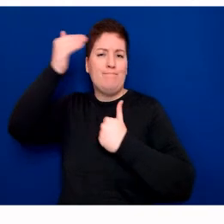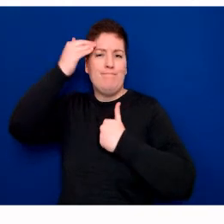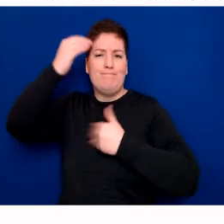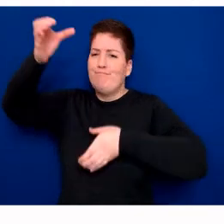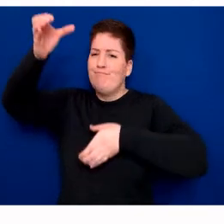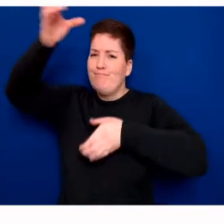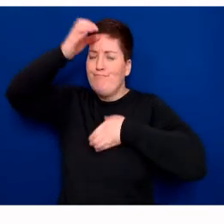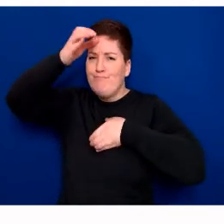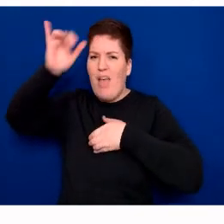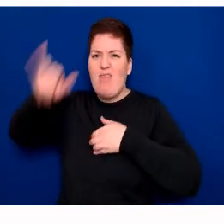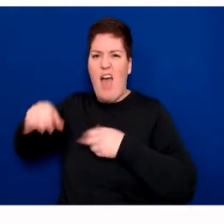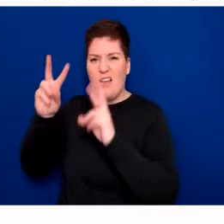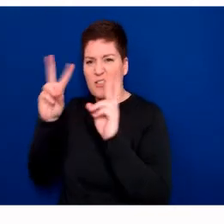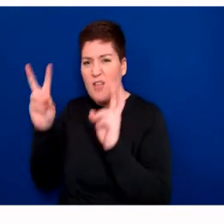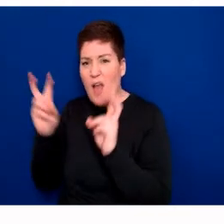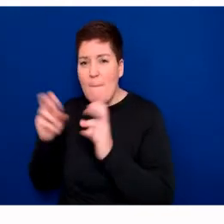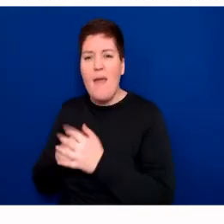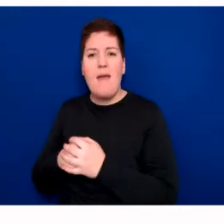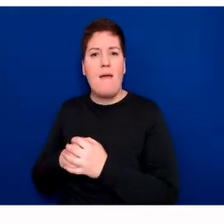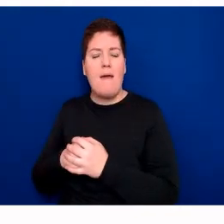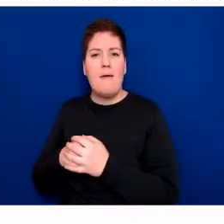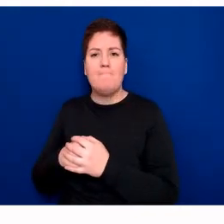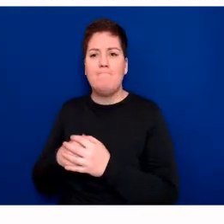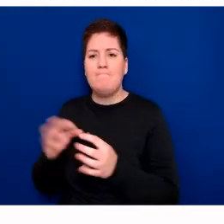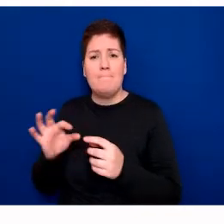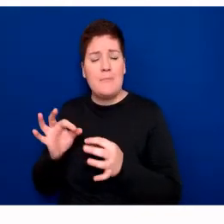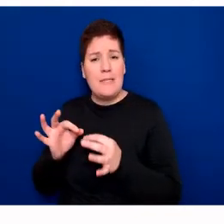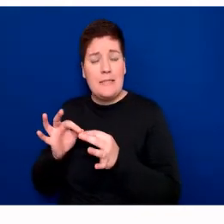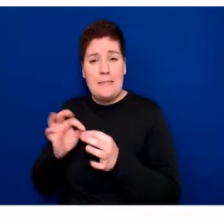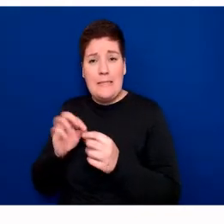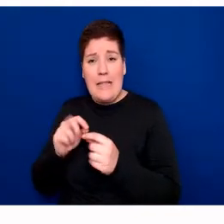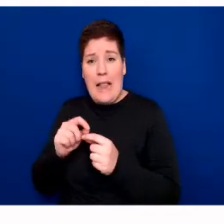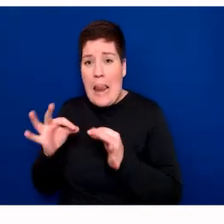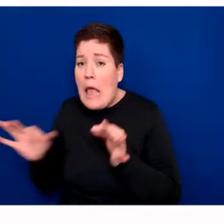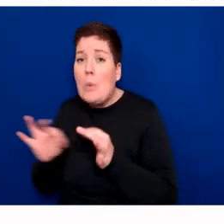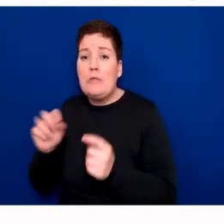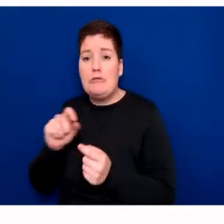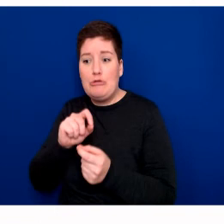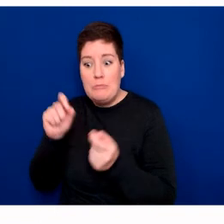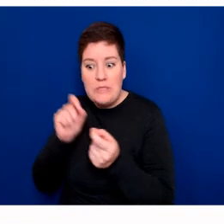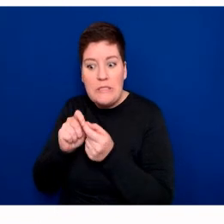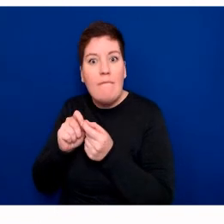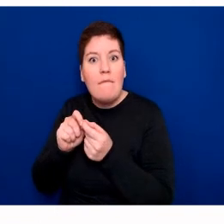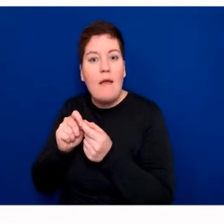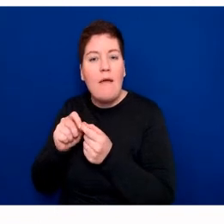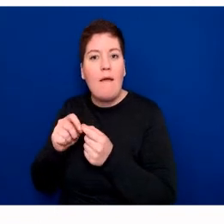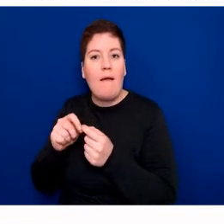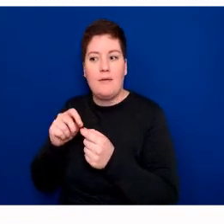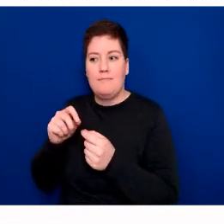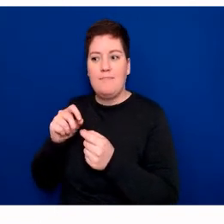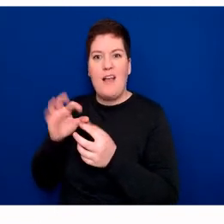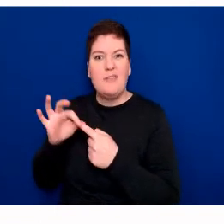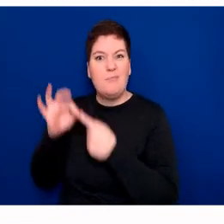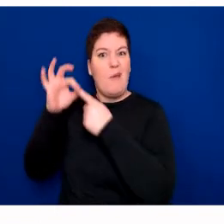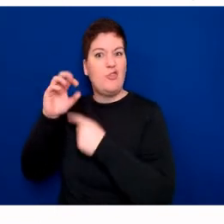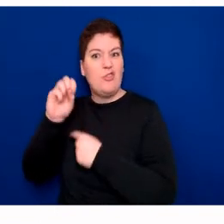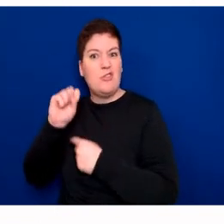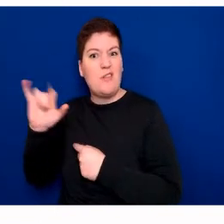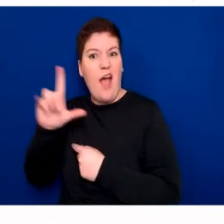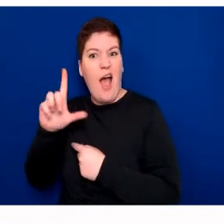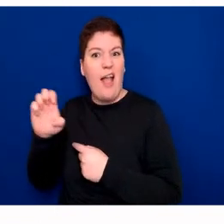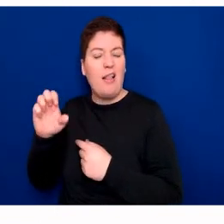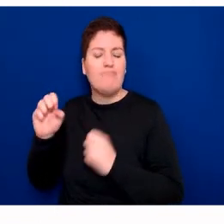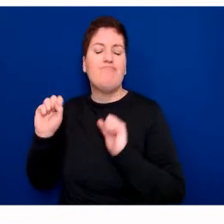the topic, and these articles go through what's called a peer review process. And the research in the article